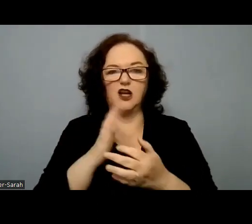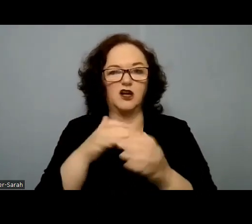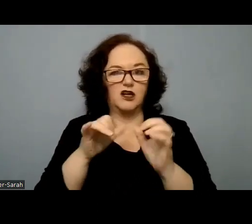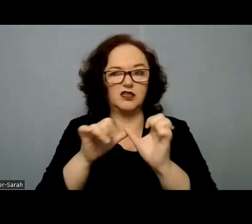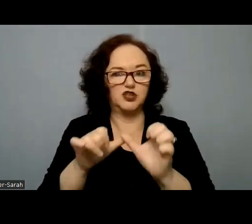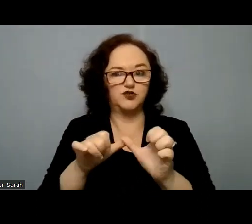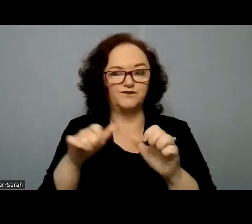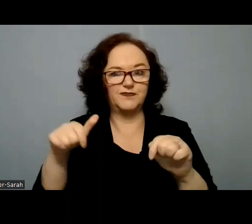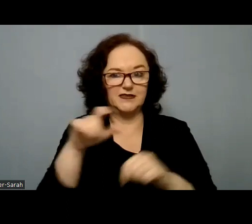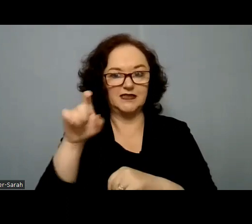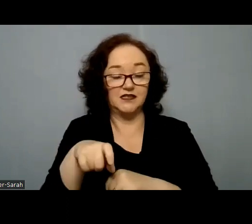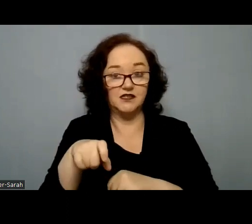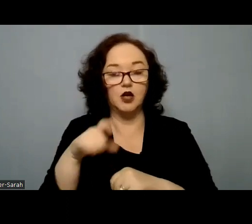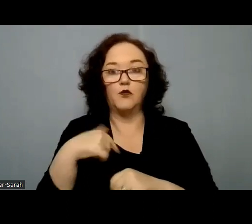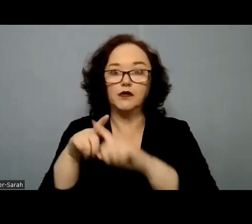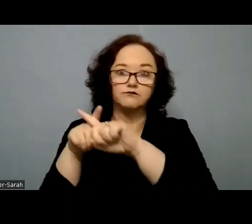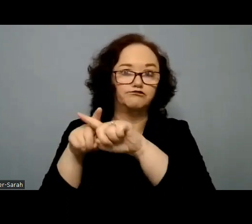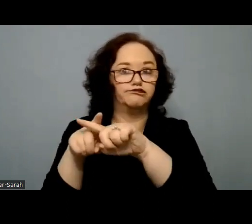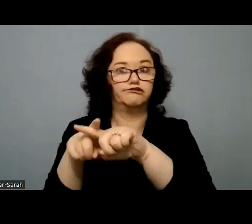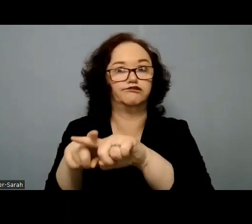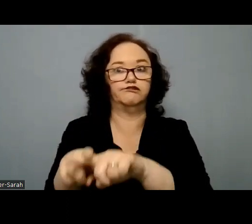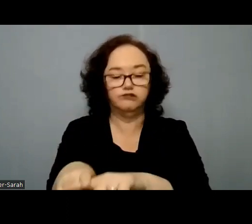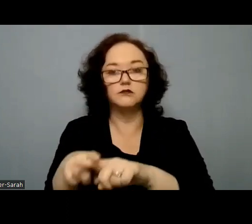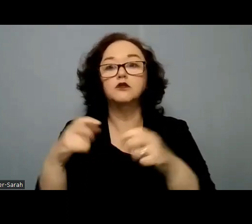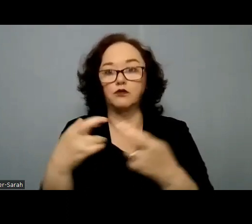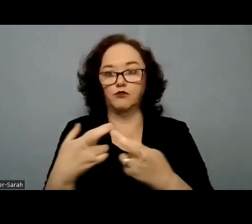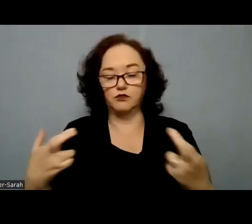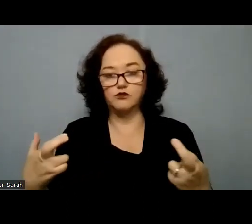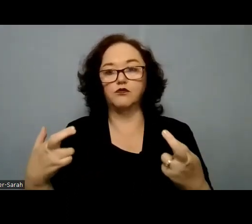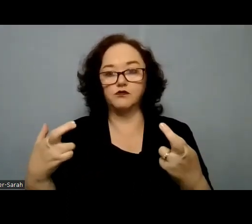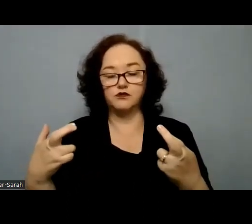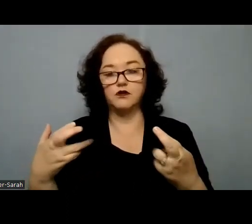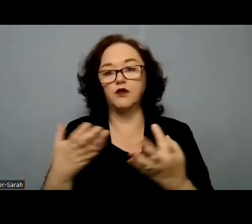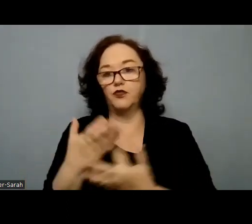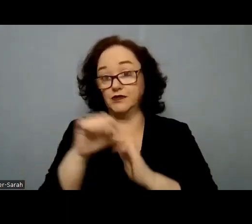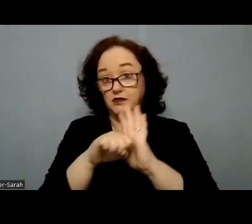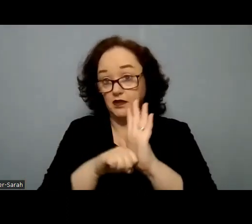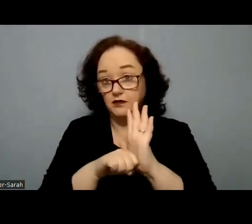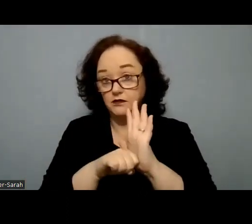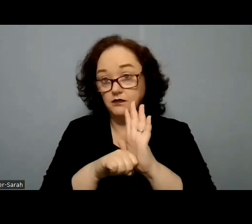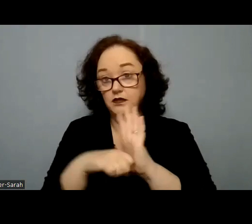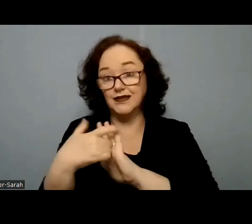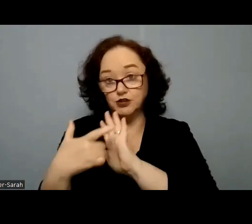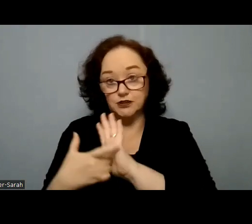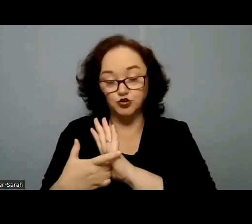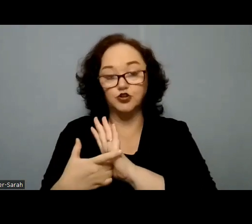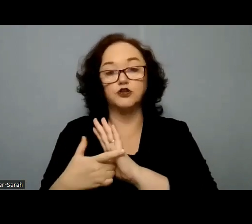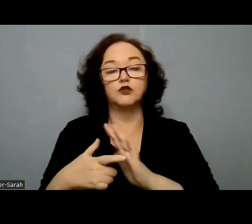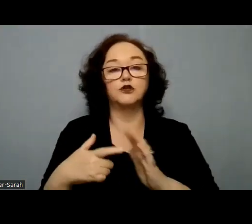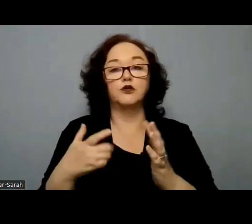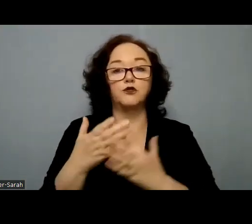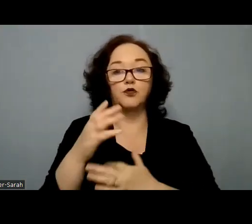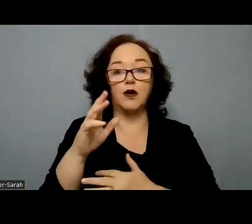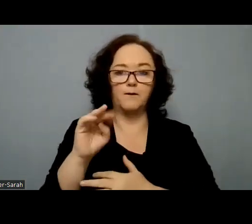are reliant heavily upon resources that come through our state legislature, through Medicaid, of